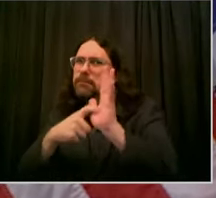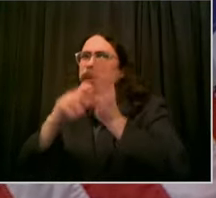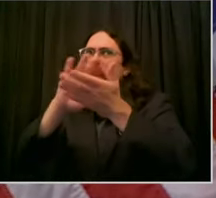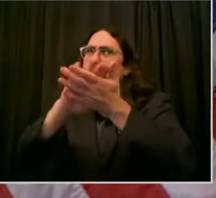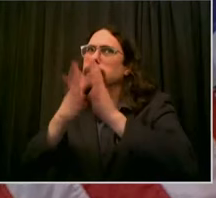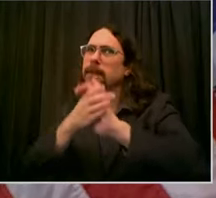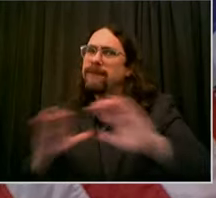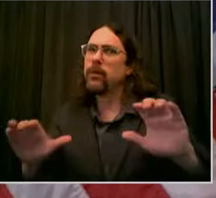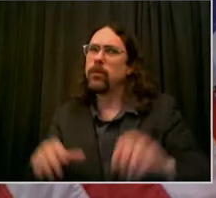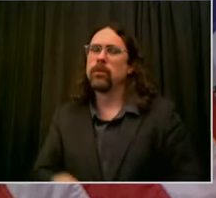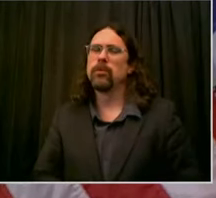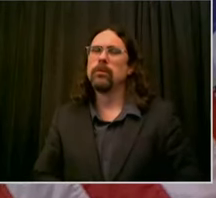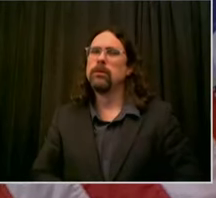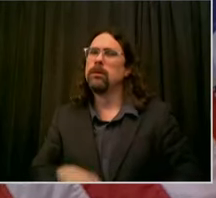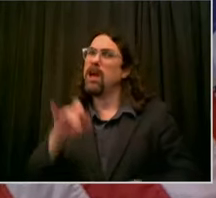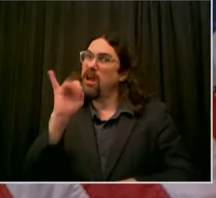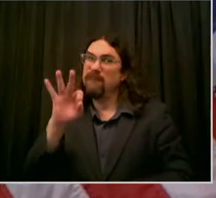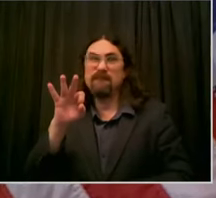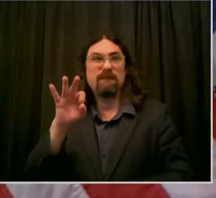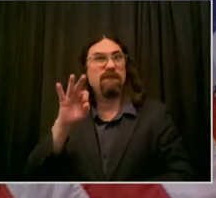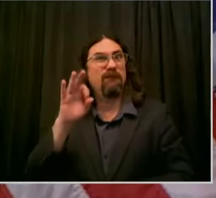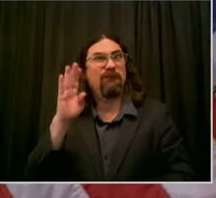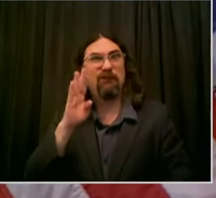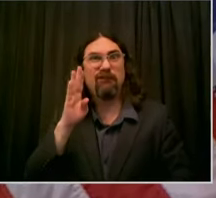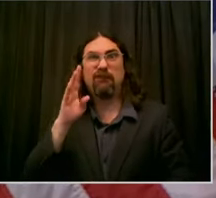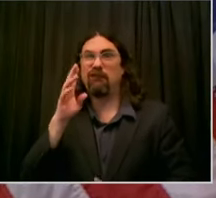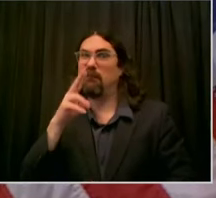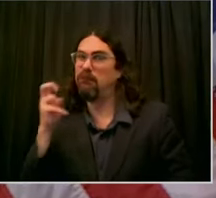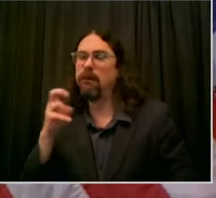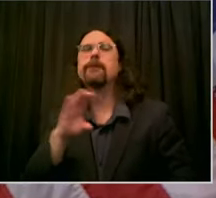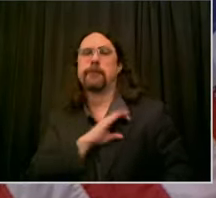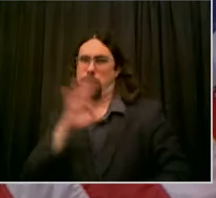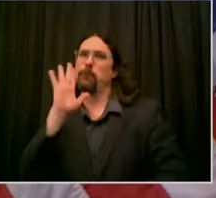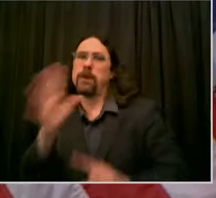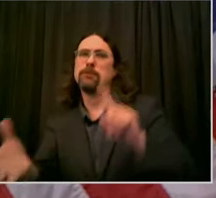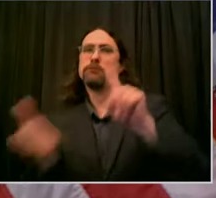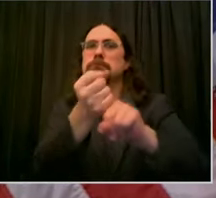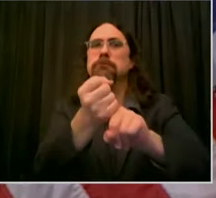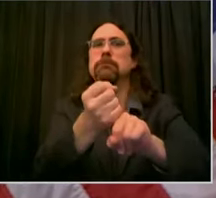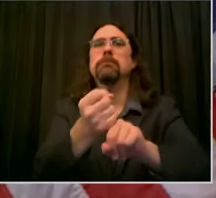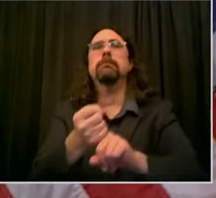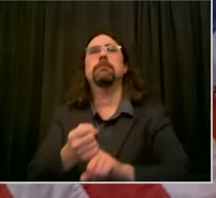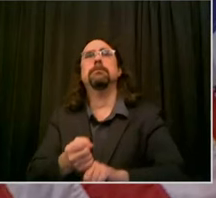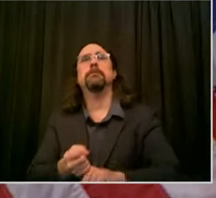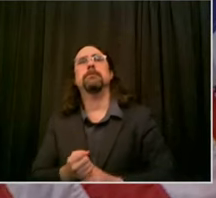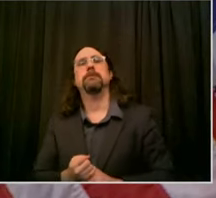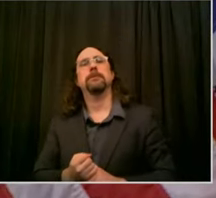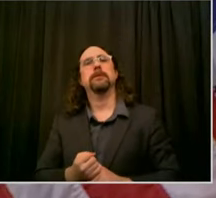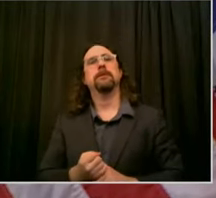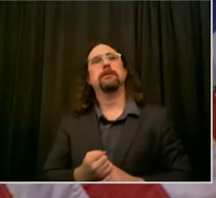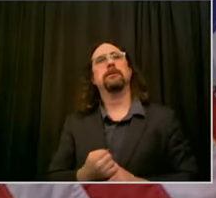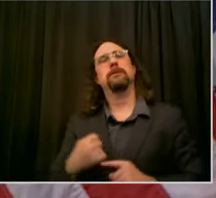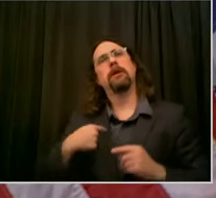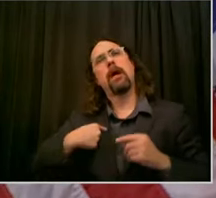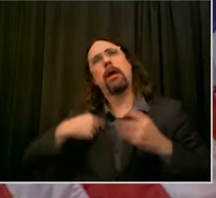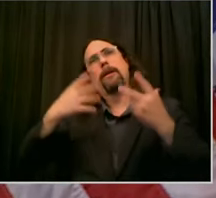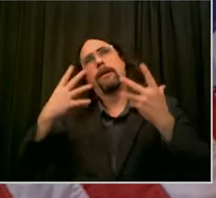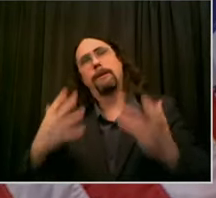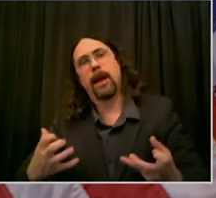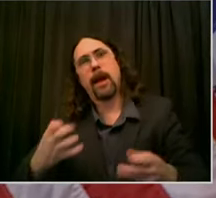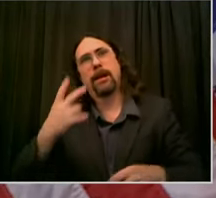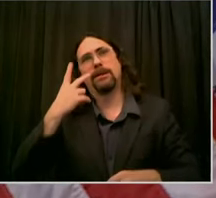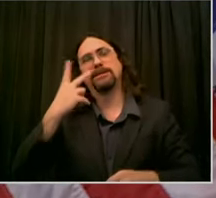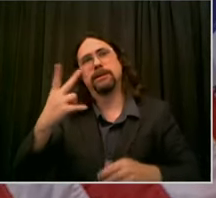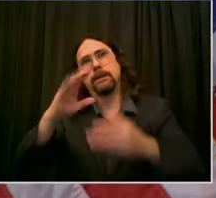I saw a great strategic planning process yesterday with Commissioner Shea, Chief Monahan, Chief